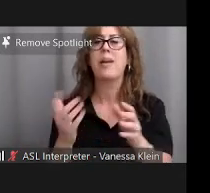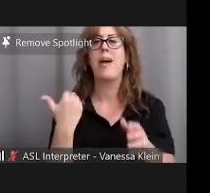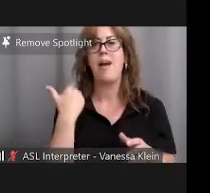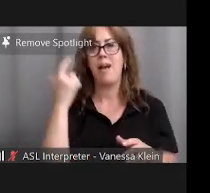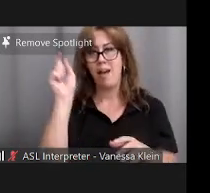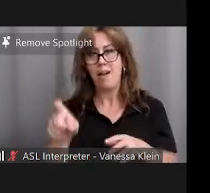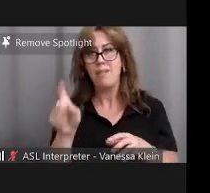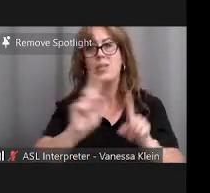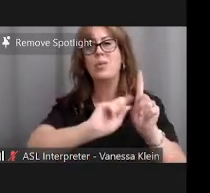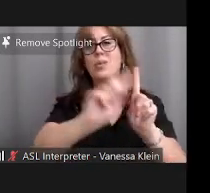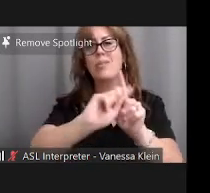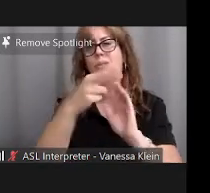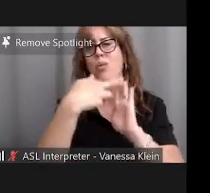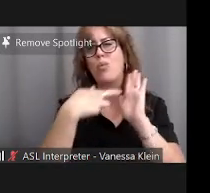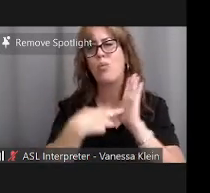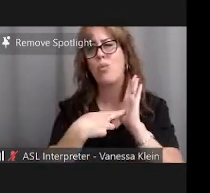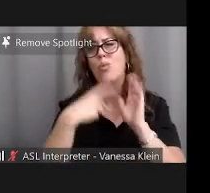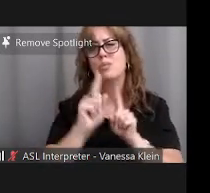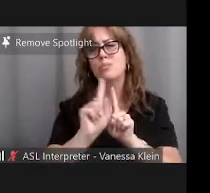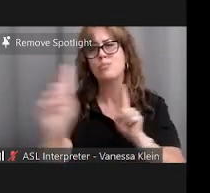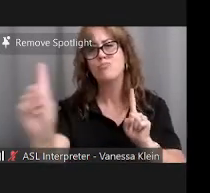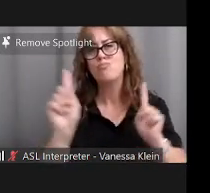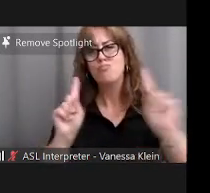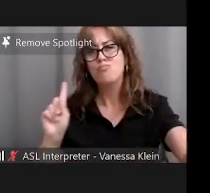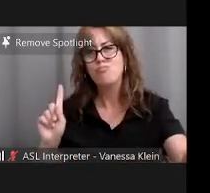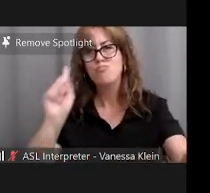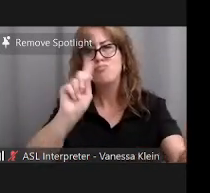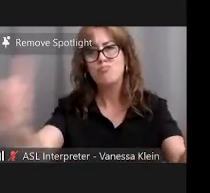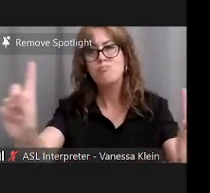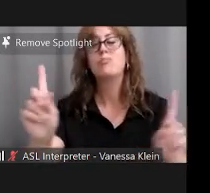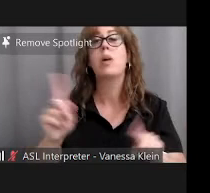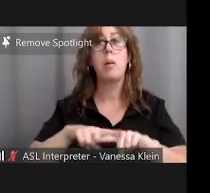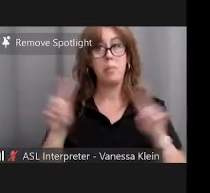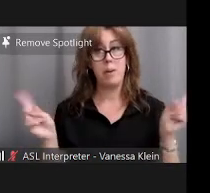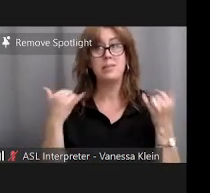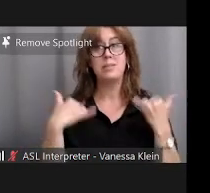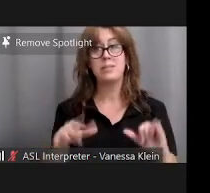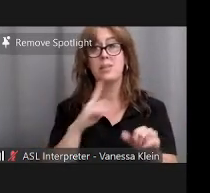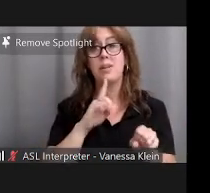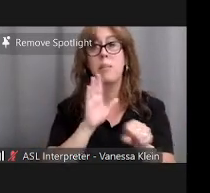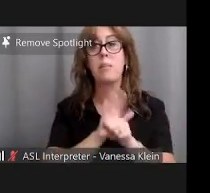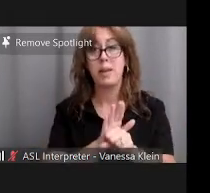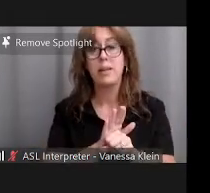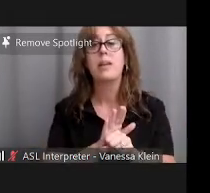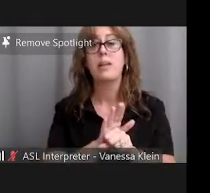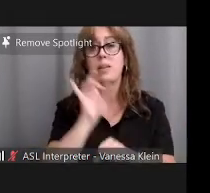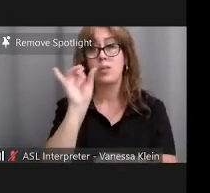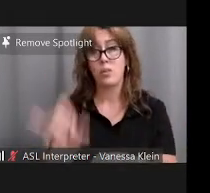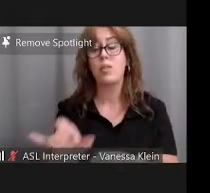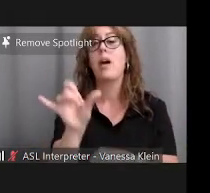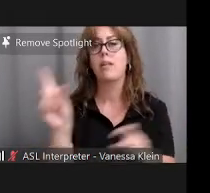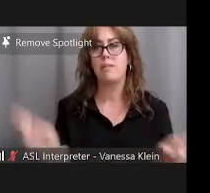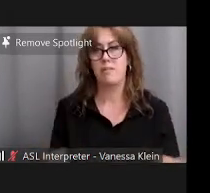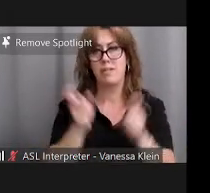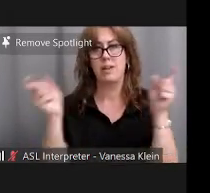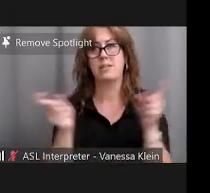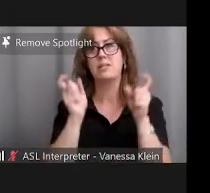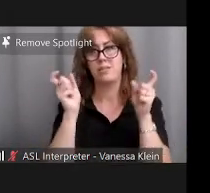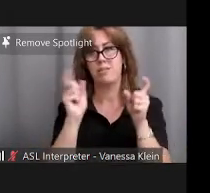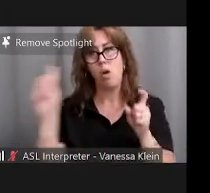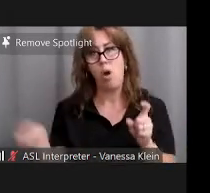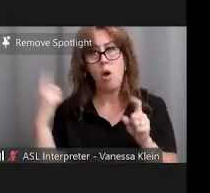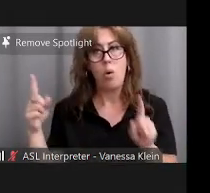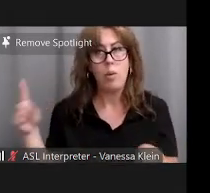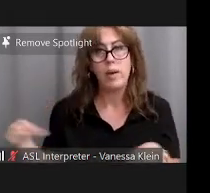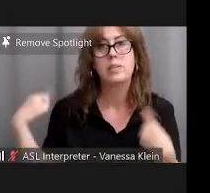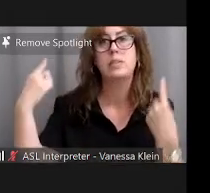distancing rules. But we still were committed to doing the festival. We've always been committed to doing the festival. And